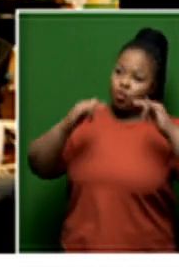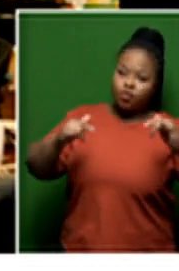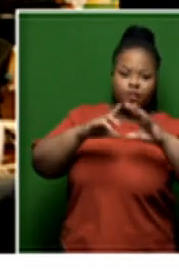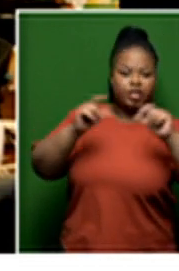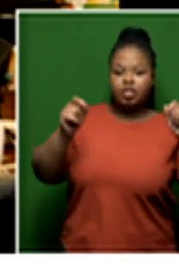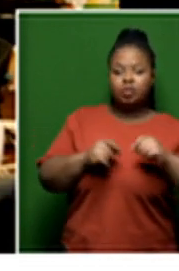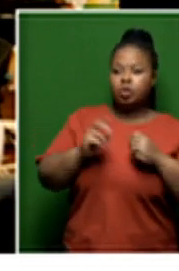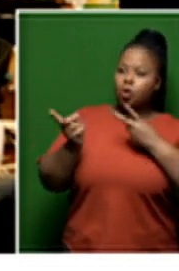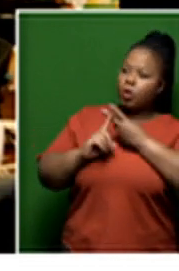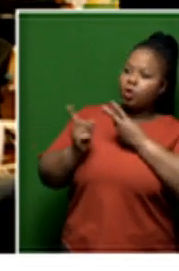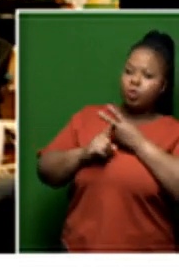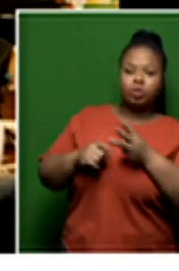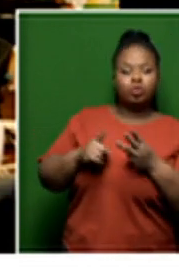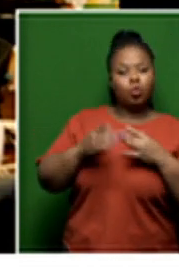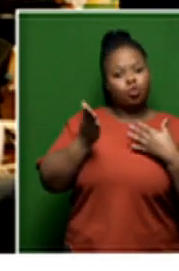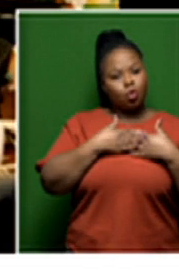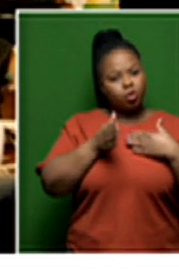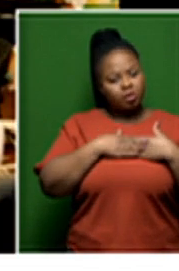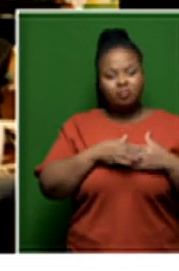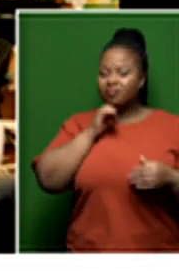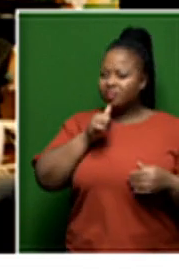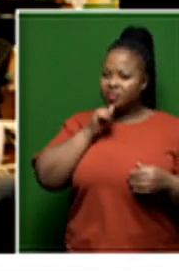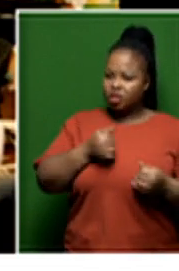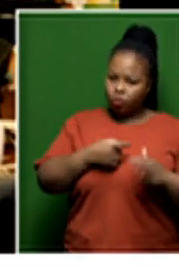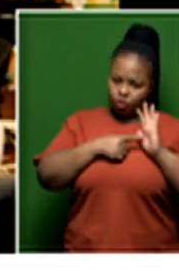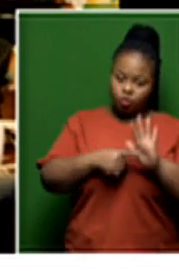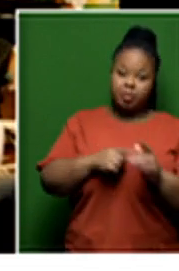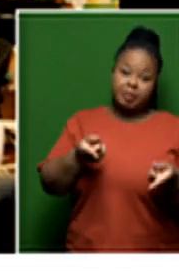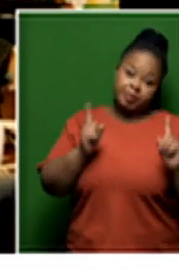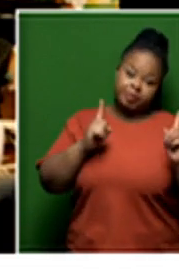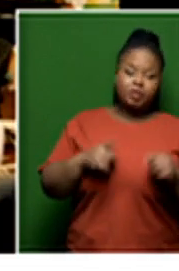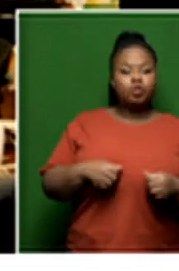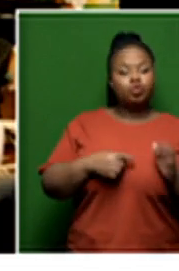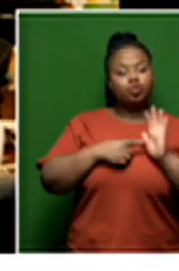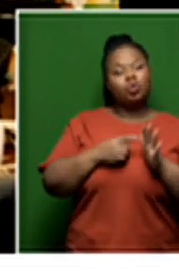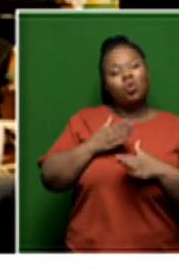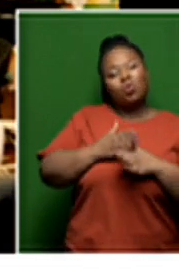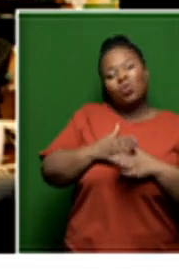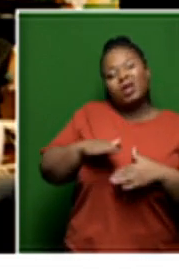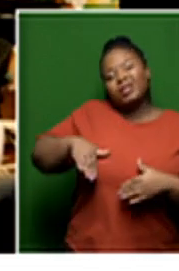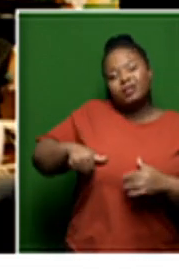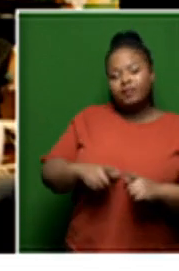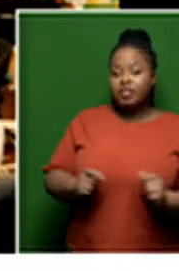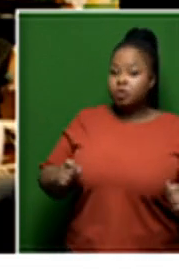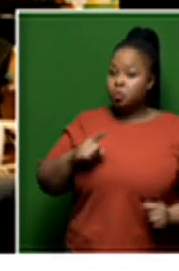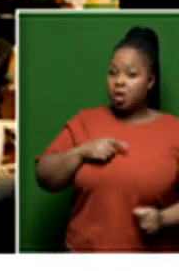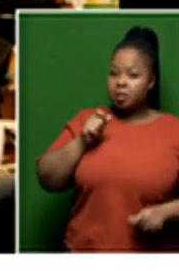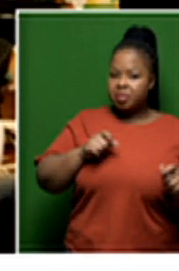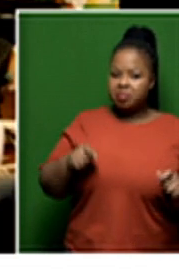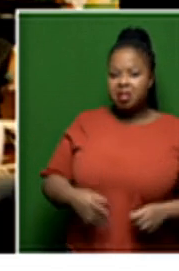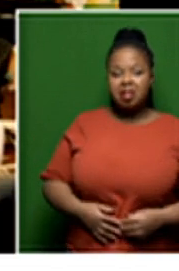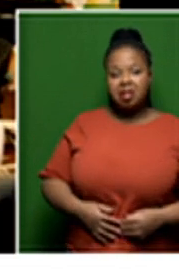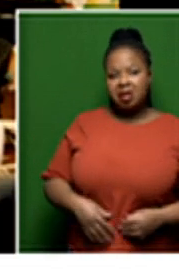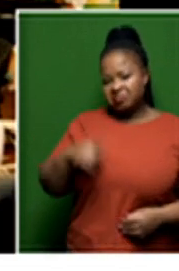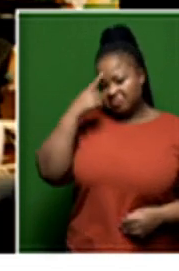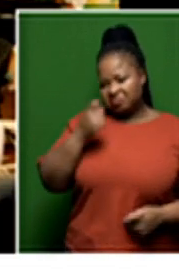there are windows or not, whether there are doors or not. And that's the danger, by the way, of showing work in progress, because people chose to